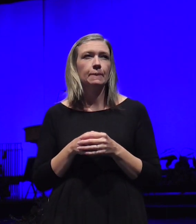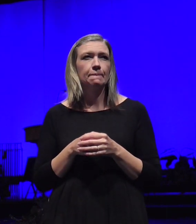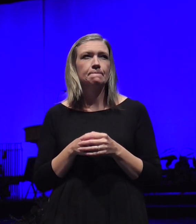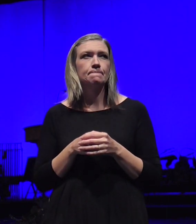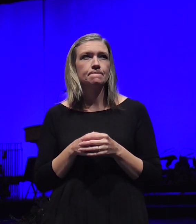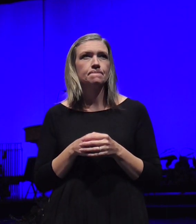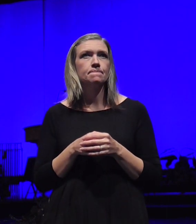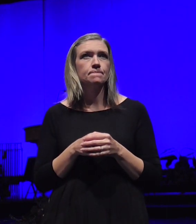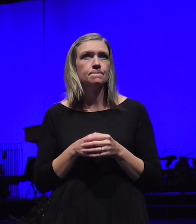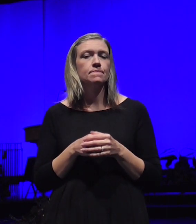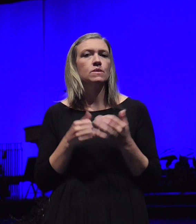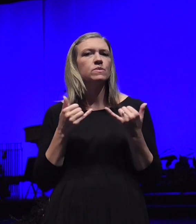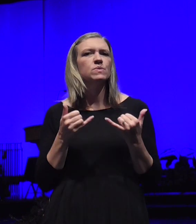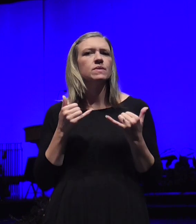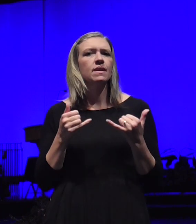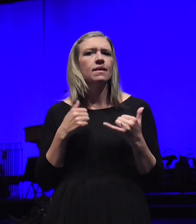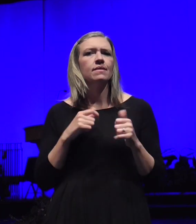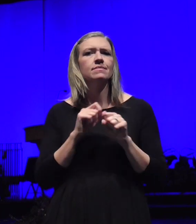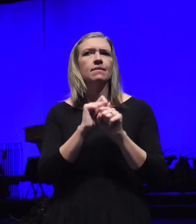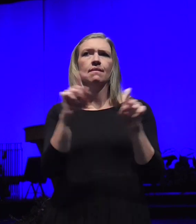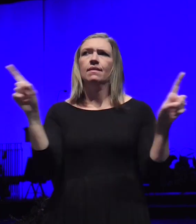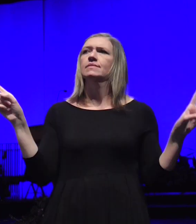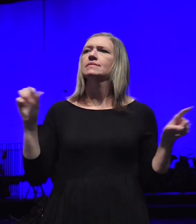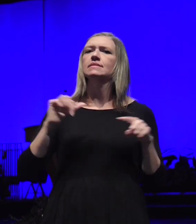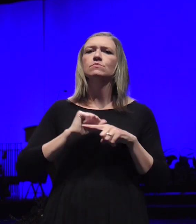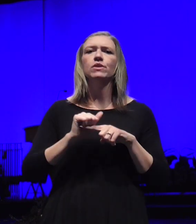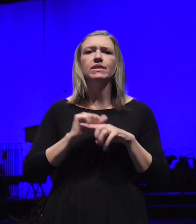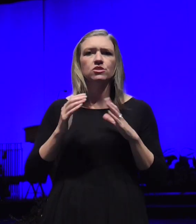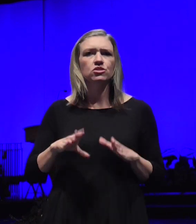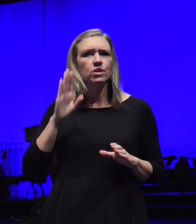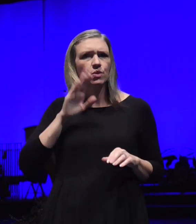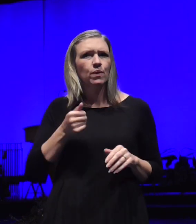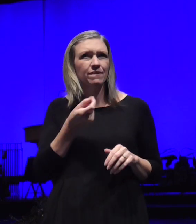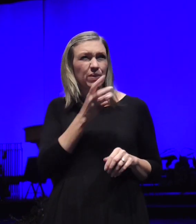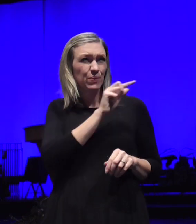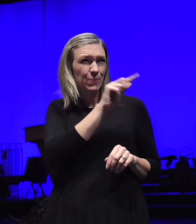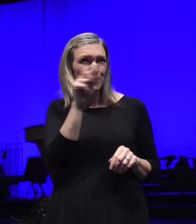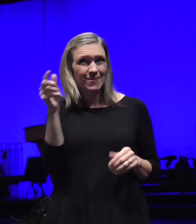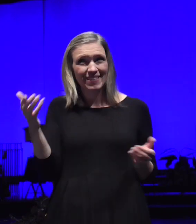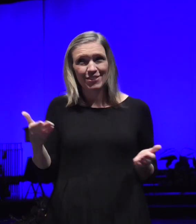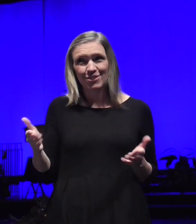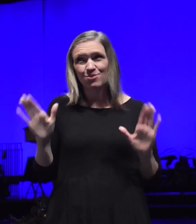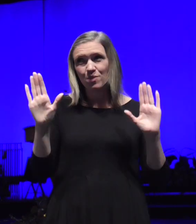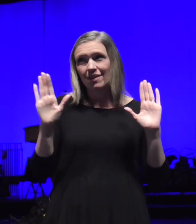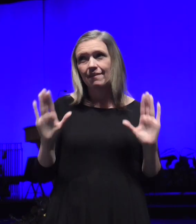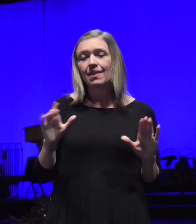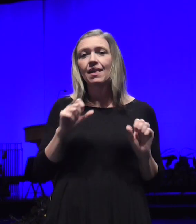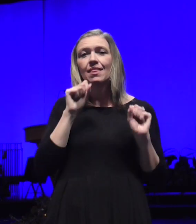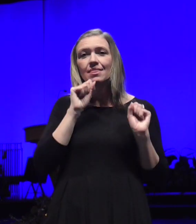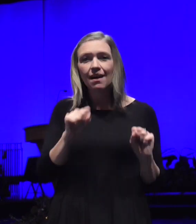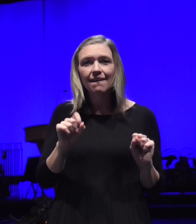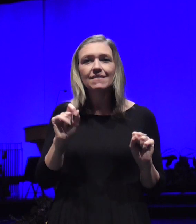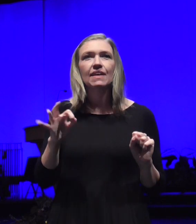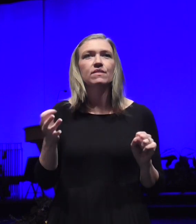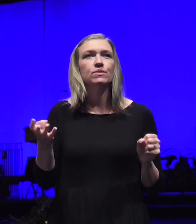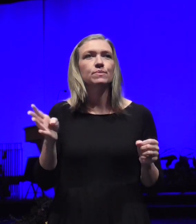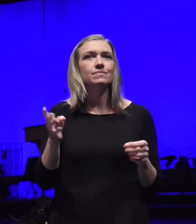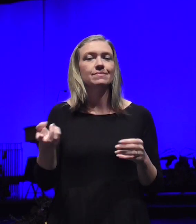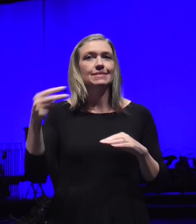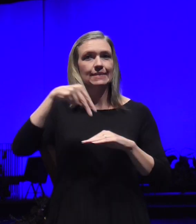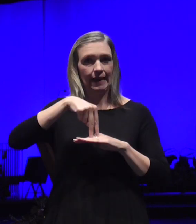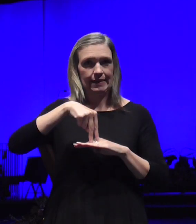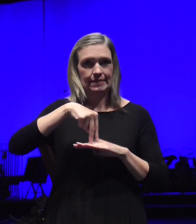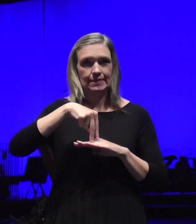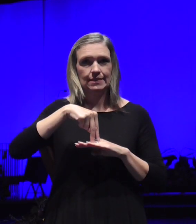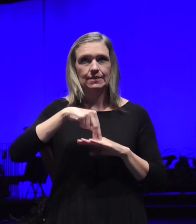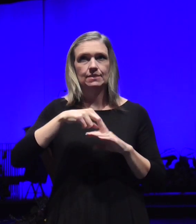today, I would like to have the practitioners, I know there's a few of you here, which is wonderful. I'd love to have you stand and